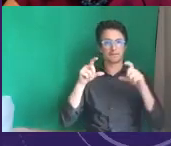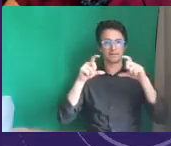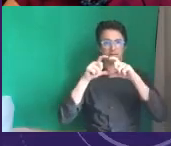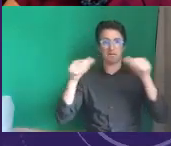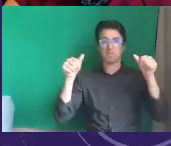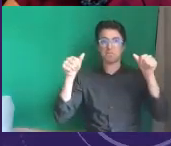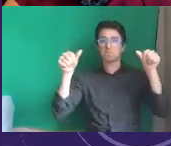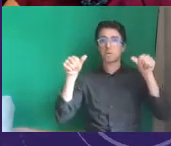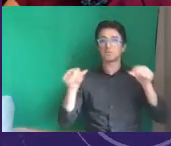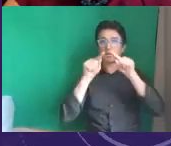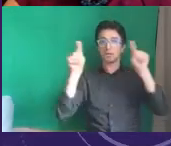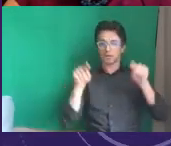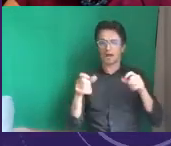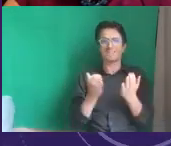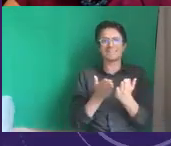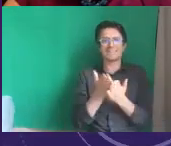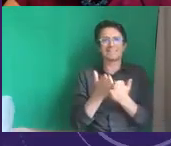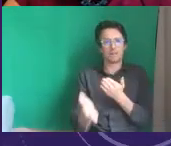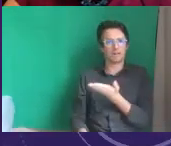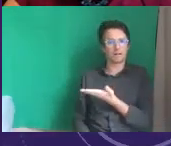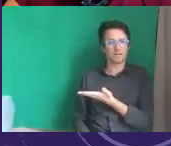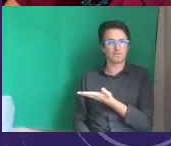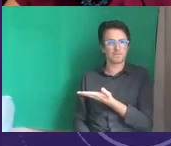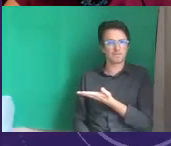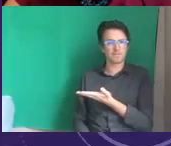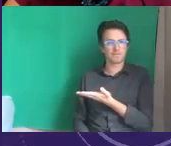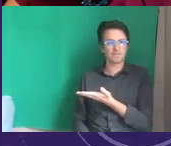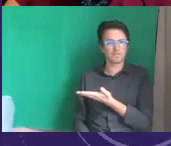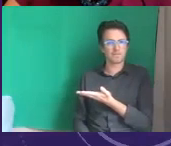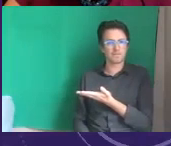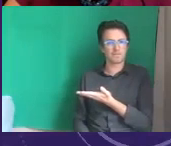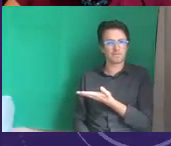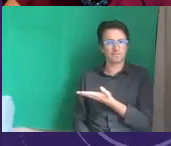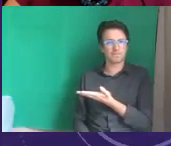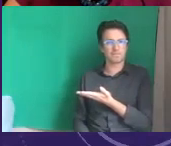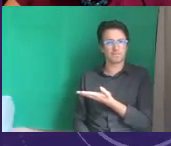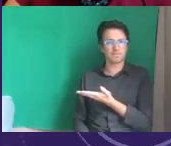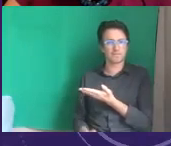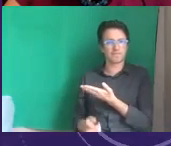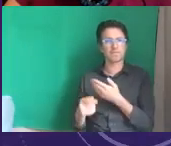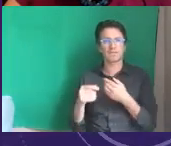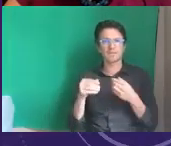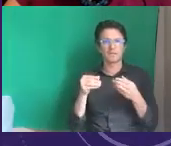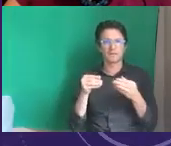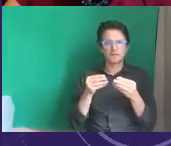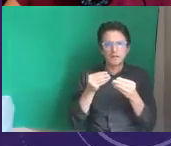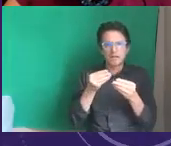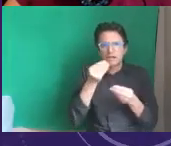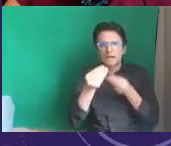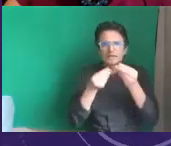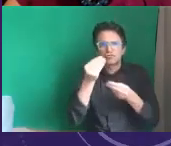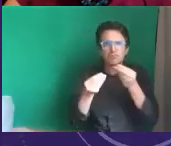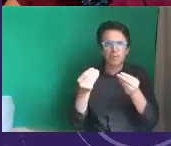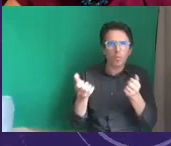that description is added in the alt text and it's invisible. So remember what I said, when you add your description